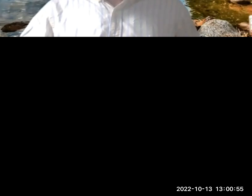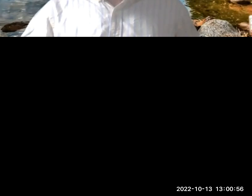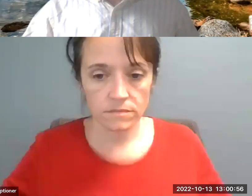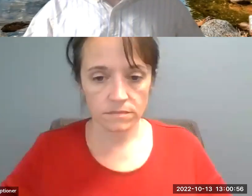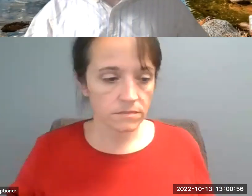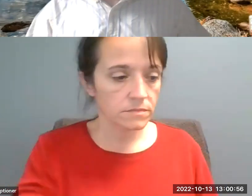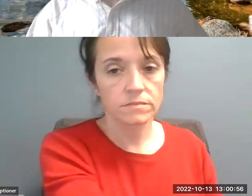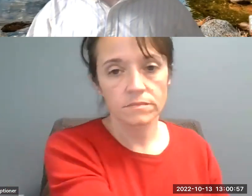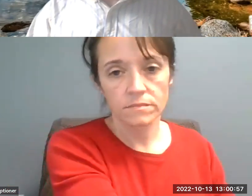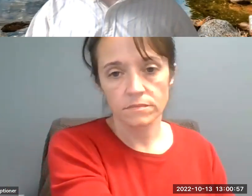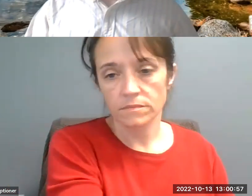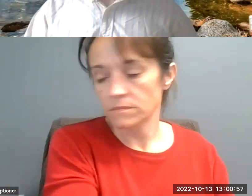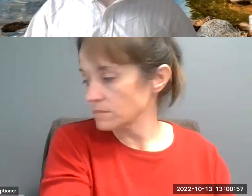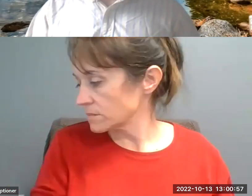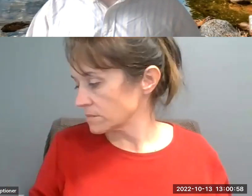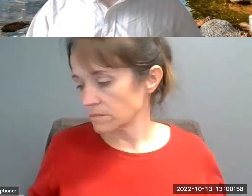Recording in progress.